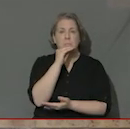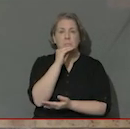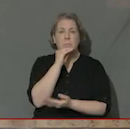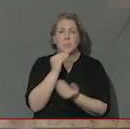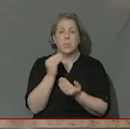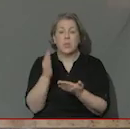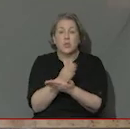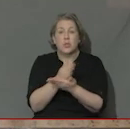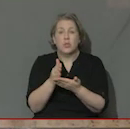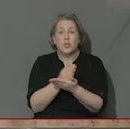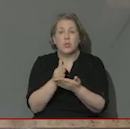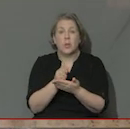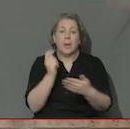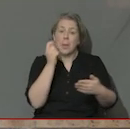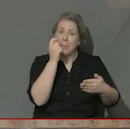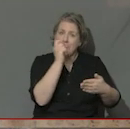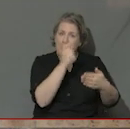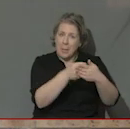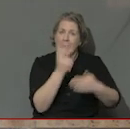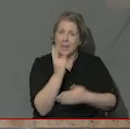360,000 shares repurchased